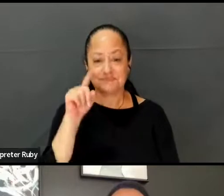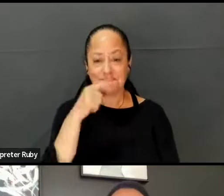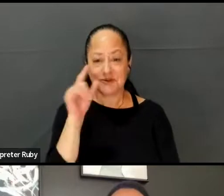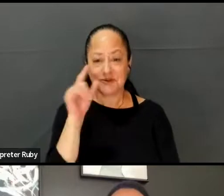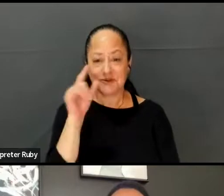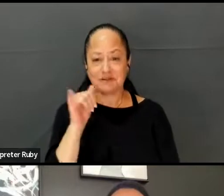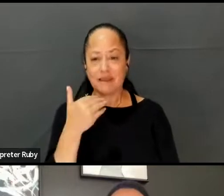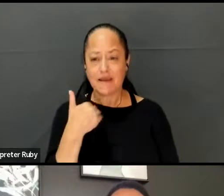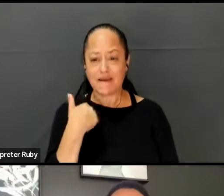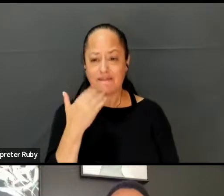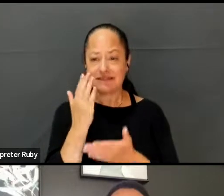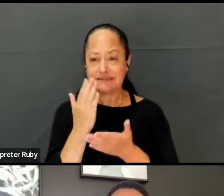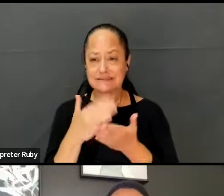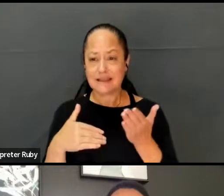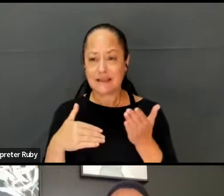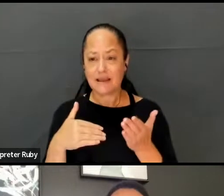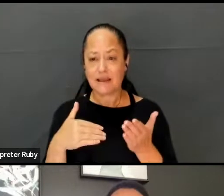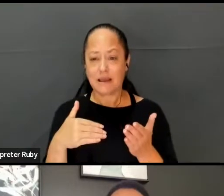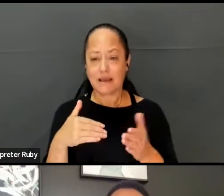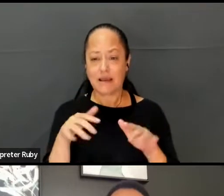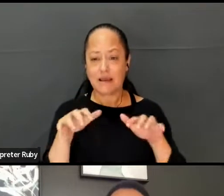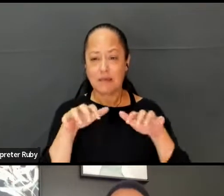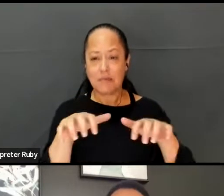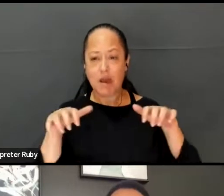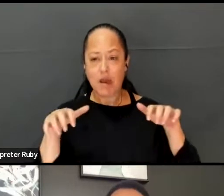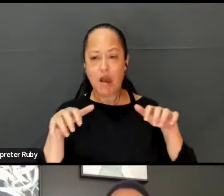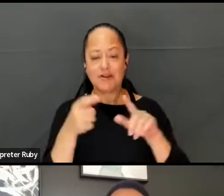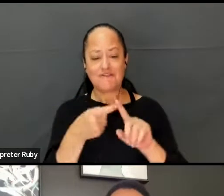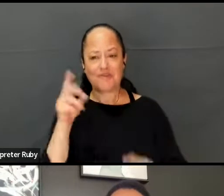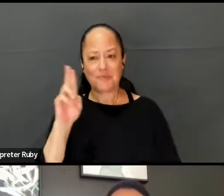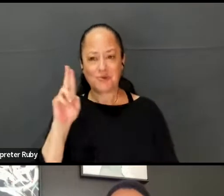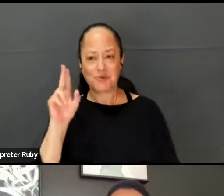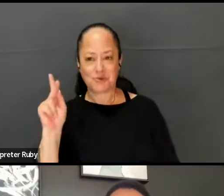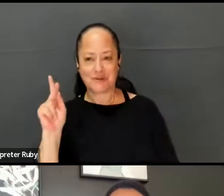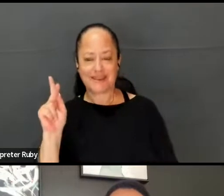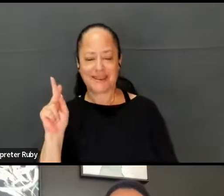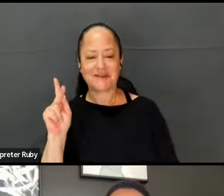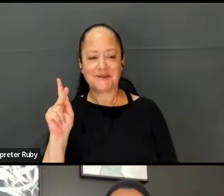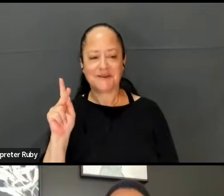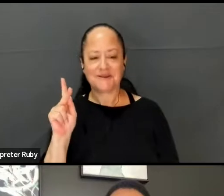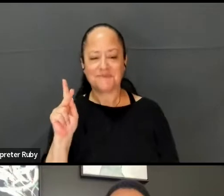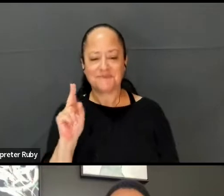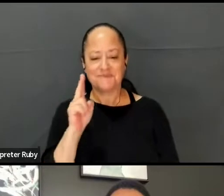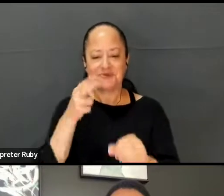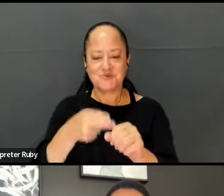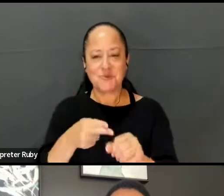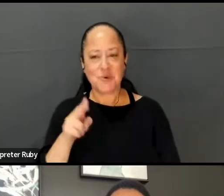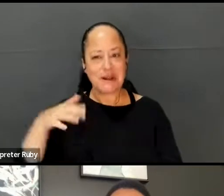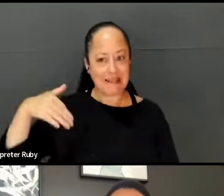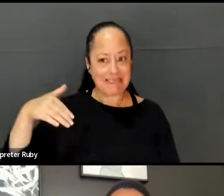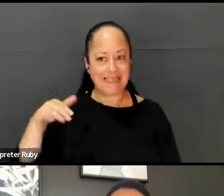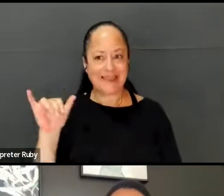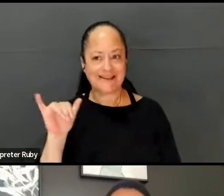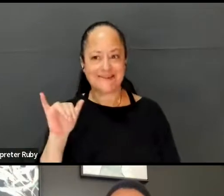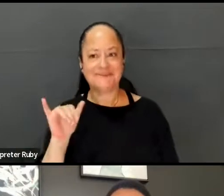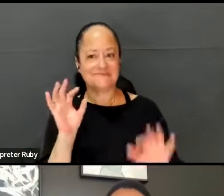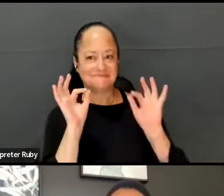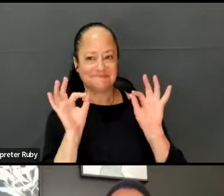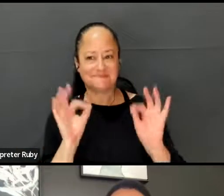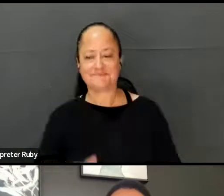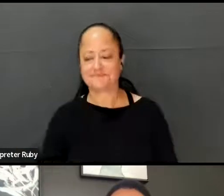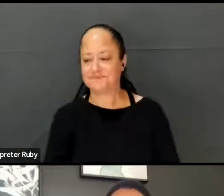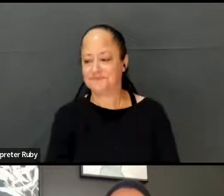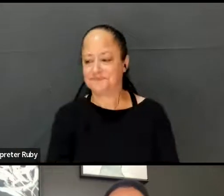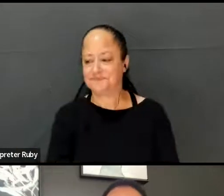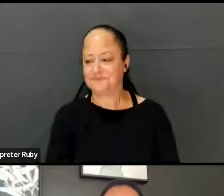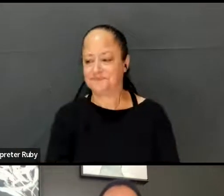some audience attendees from the UK tuning in. It's late where you are too. Excellent.